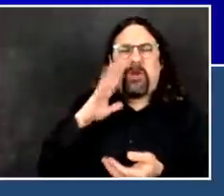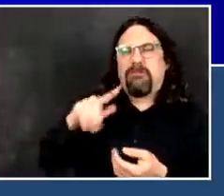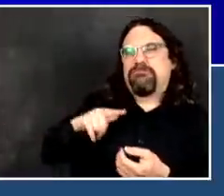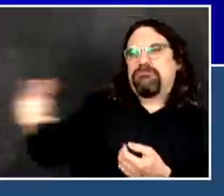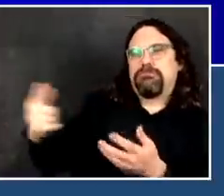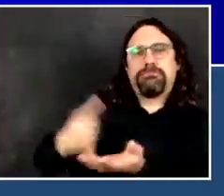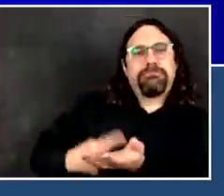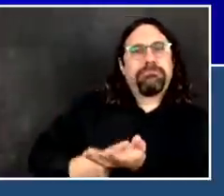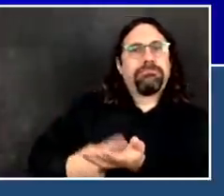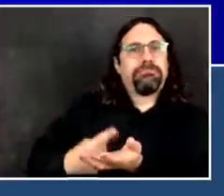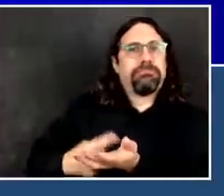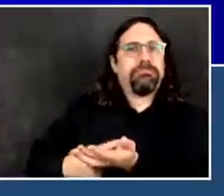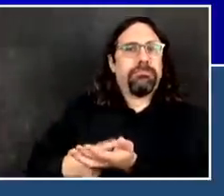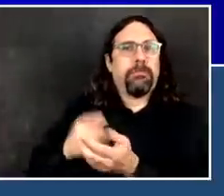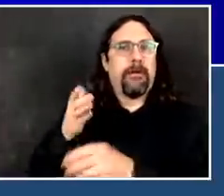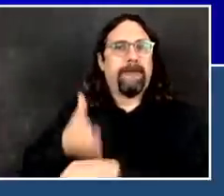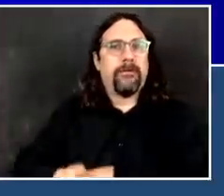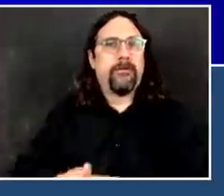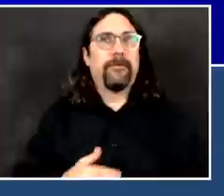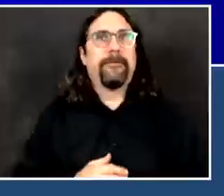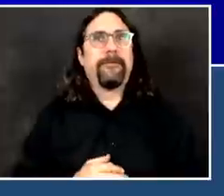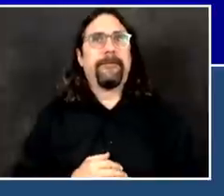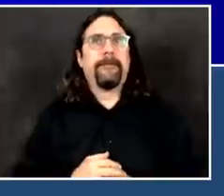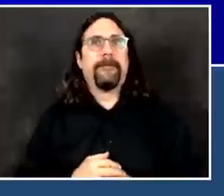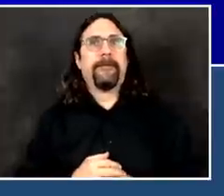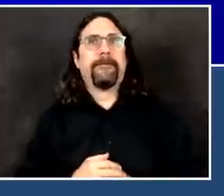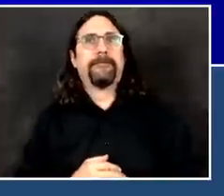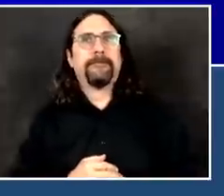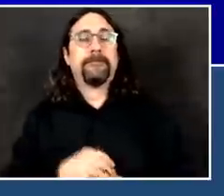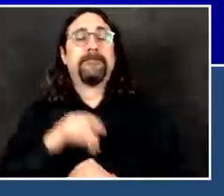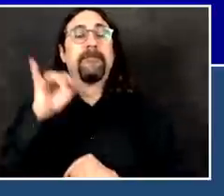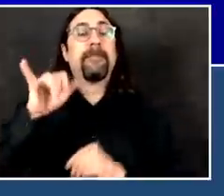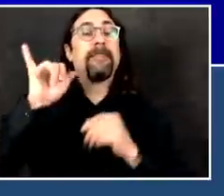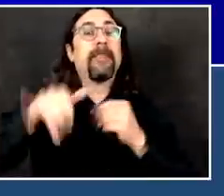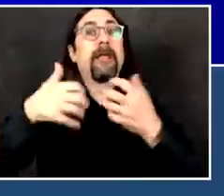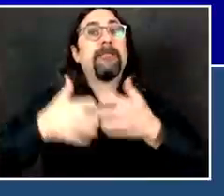And I want to thank the FDA. I want to take a moment. I always try and give credit where credit is due.